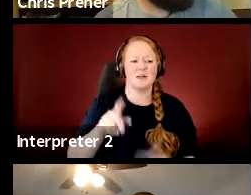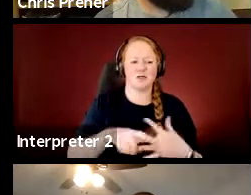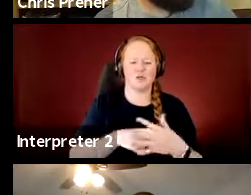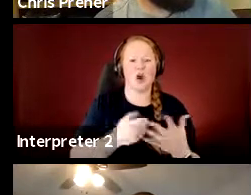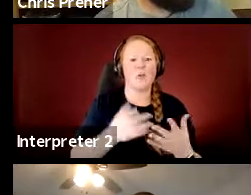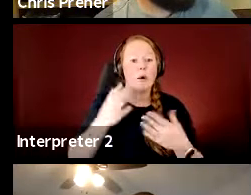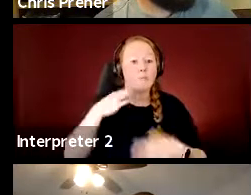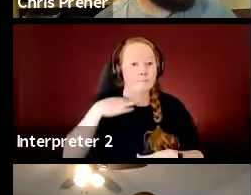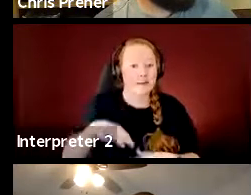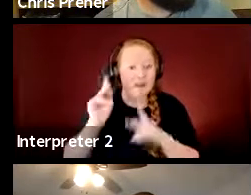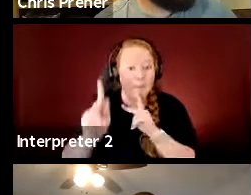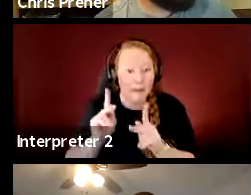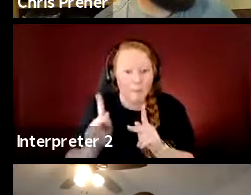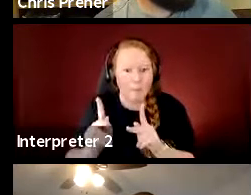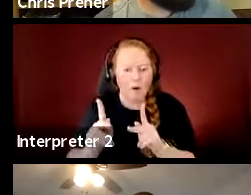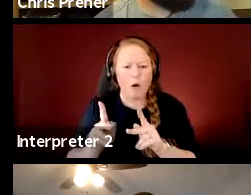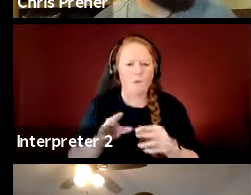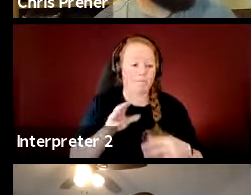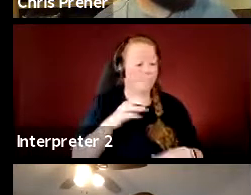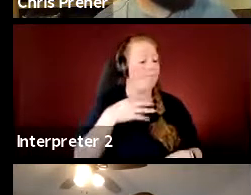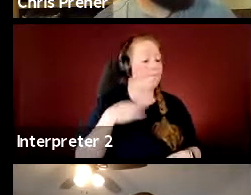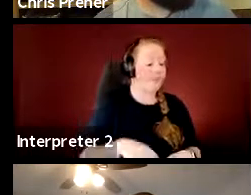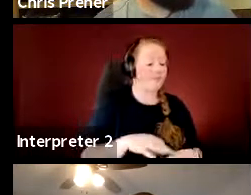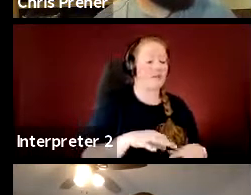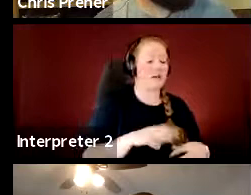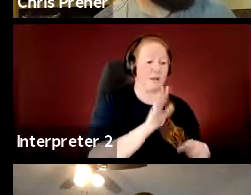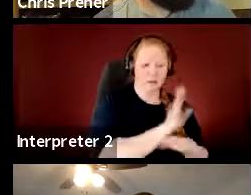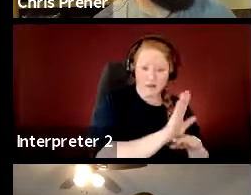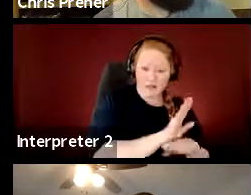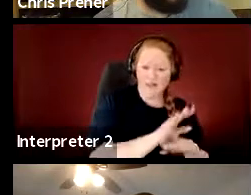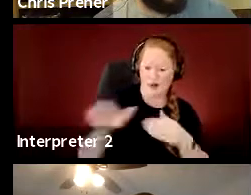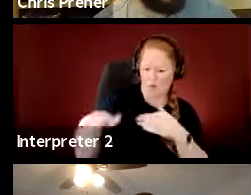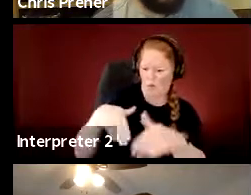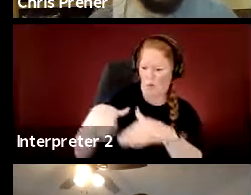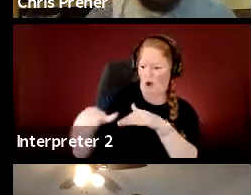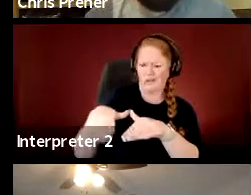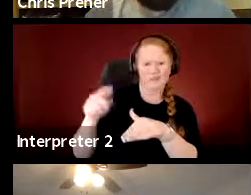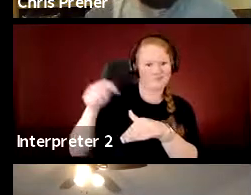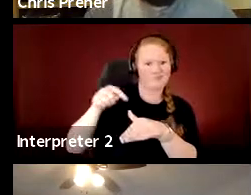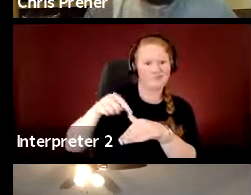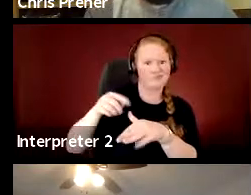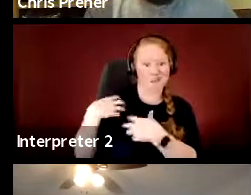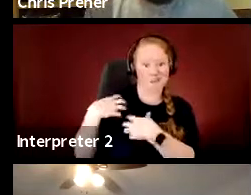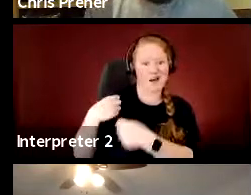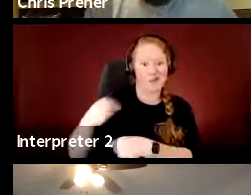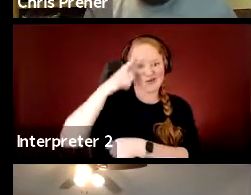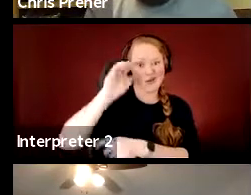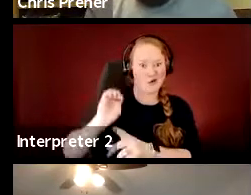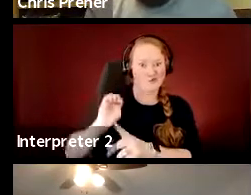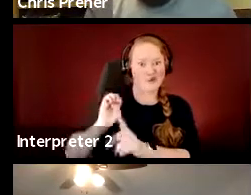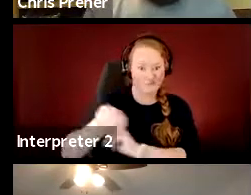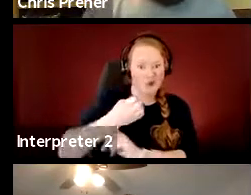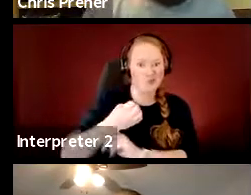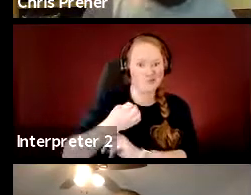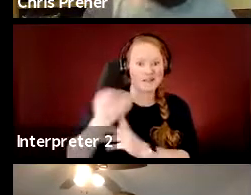people walking, and then walking would also be a healthy thing for our environment completely.